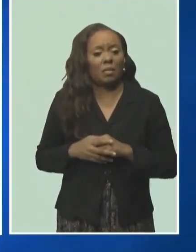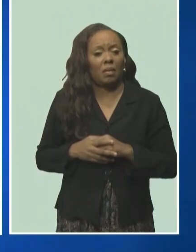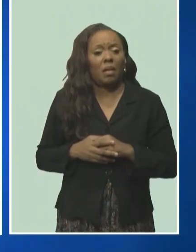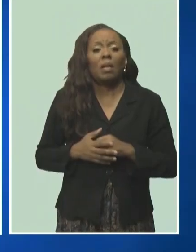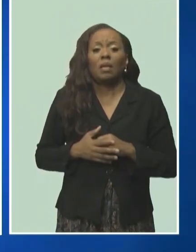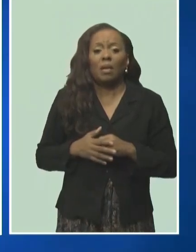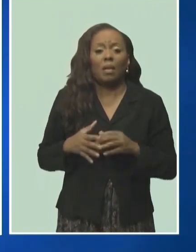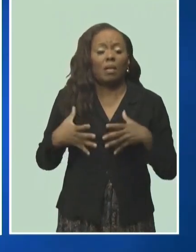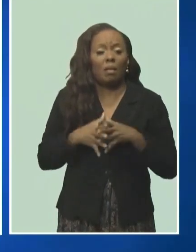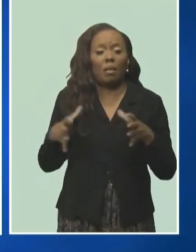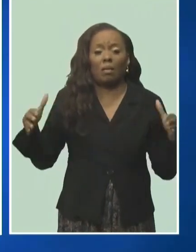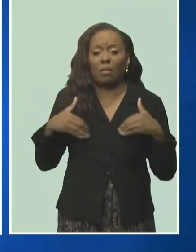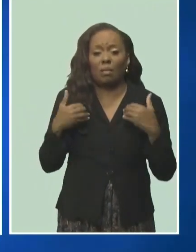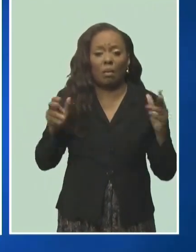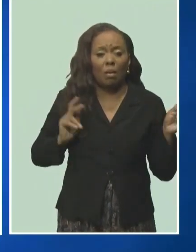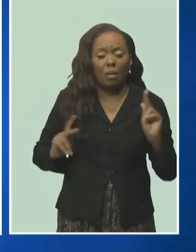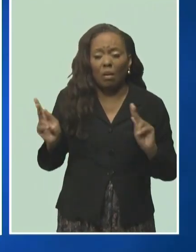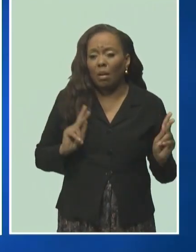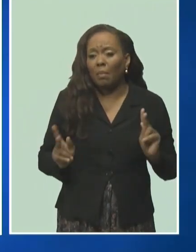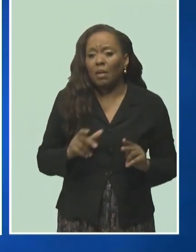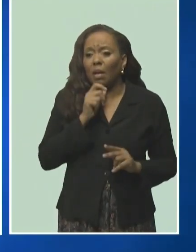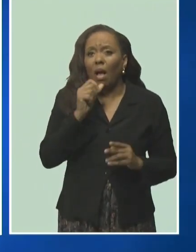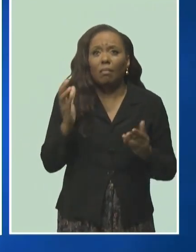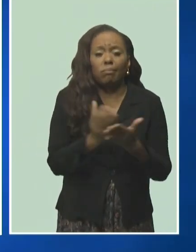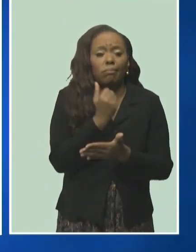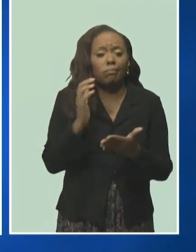people from slipping through the cracks.